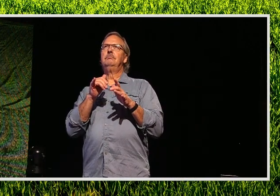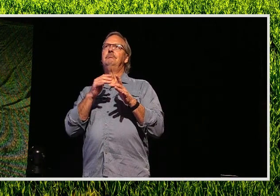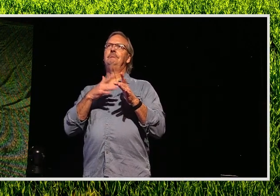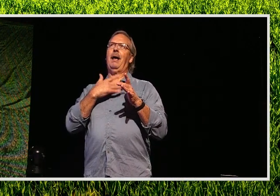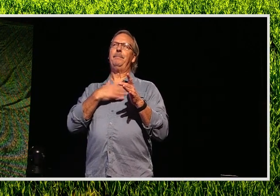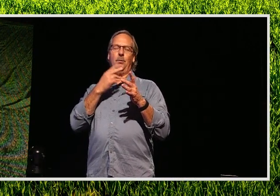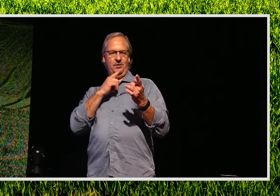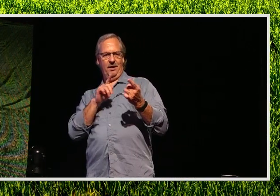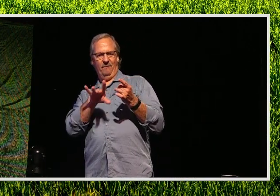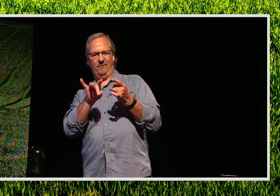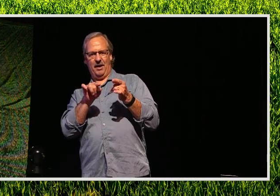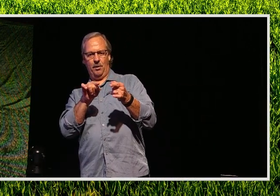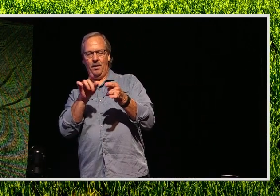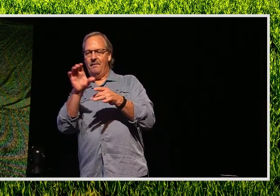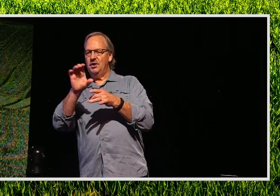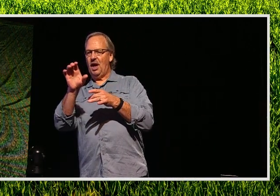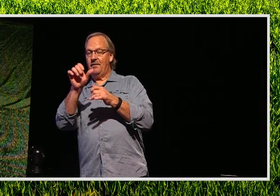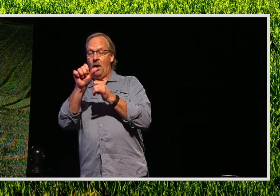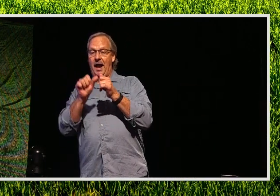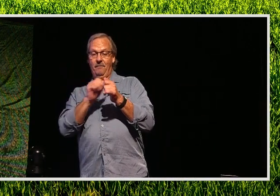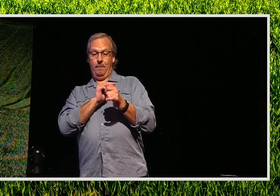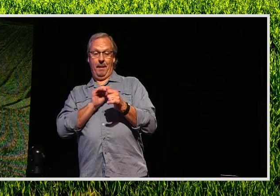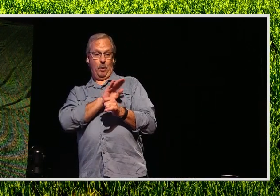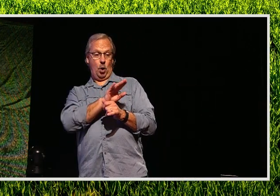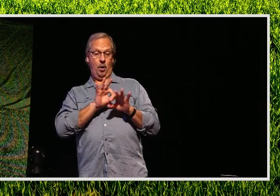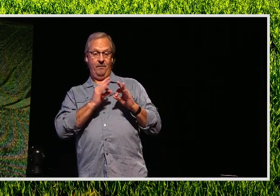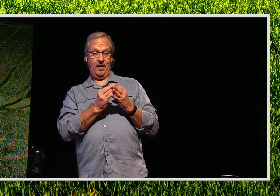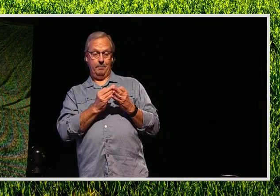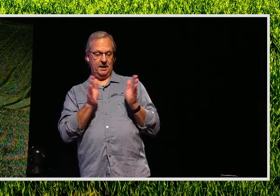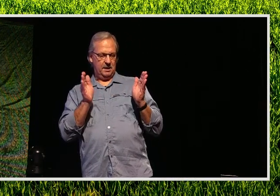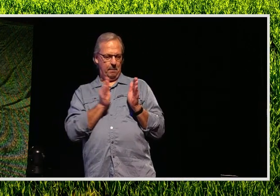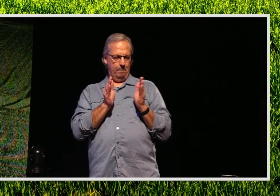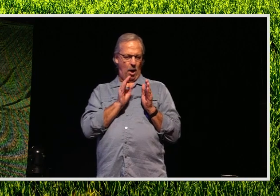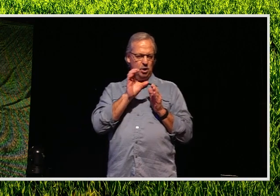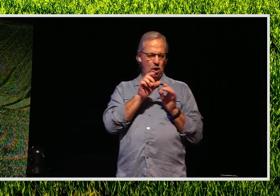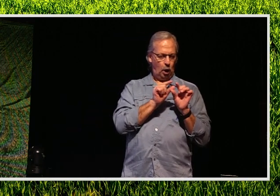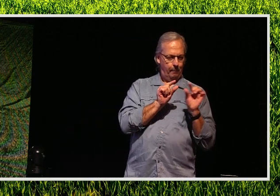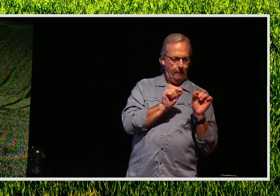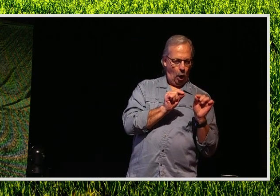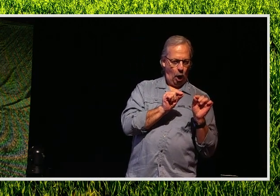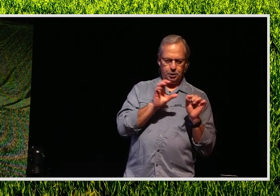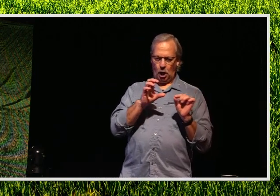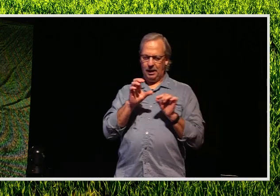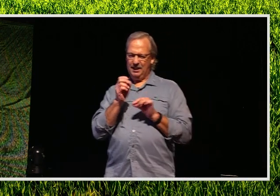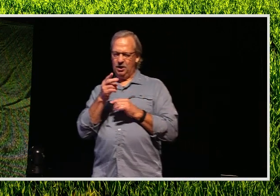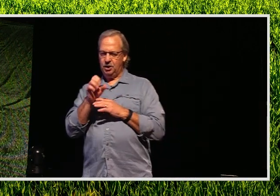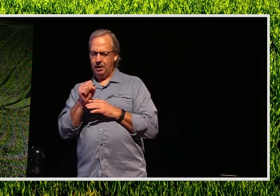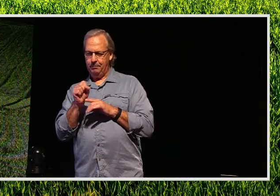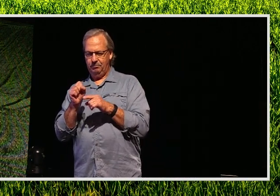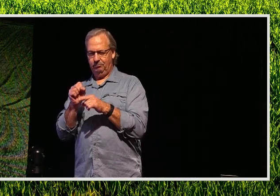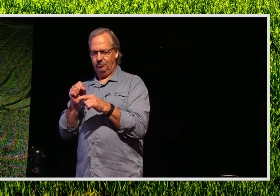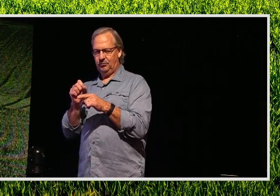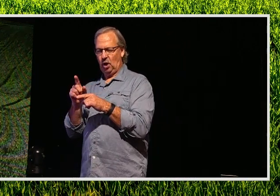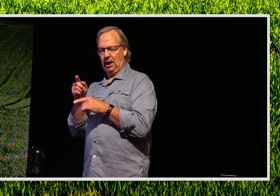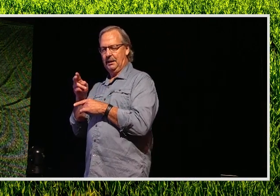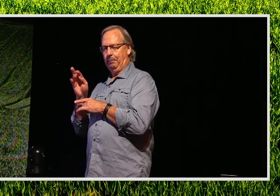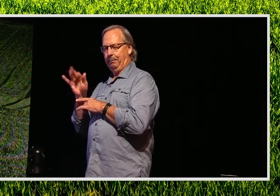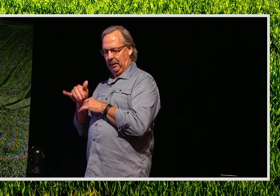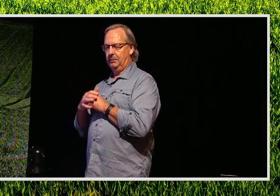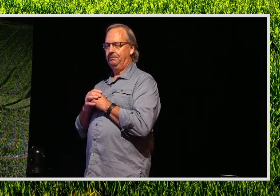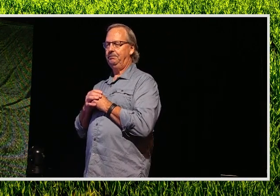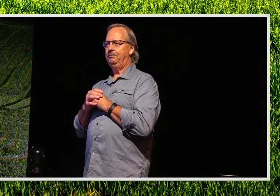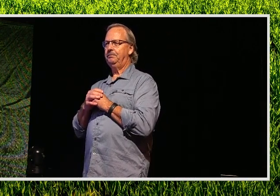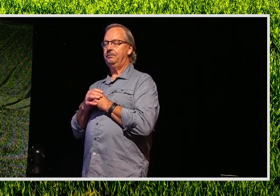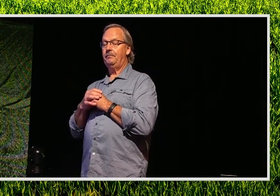we have a chocolate for every single member of her family, from mini chocolate bars to chocolate chips to chocolate syrup. Now,